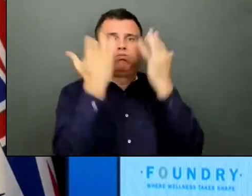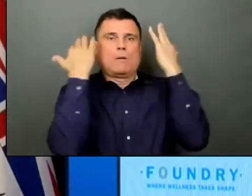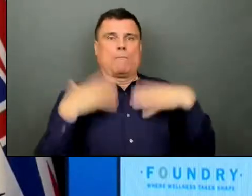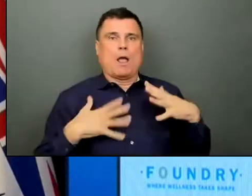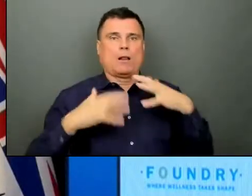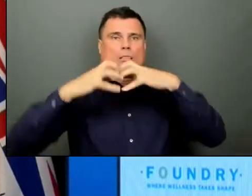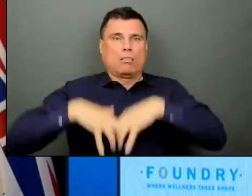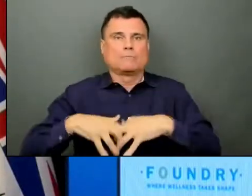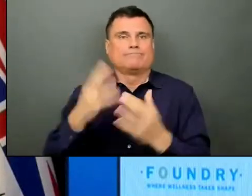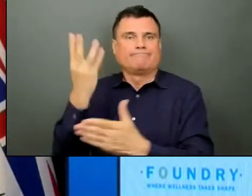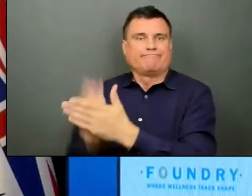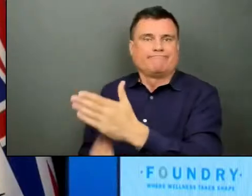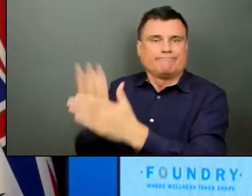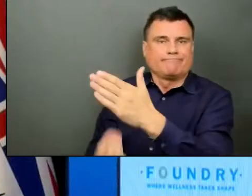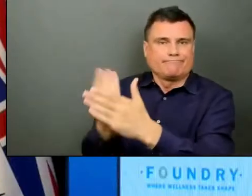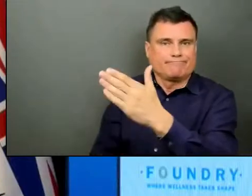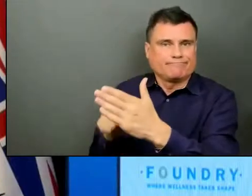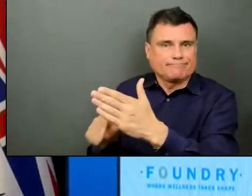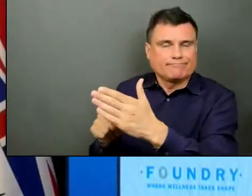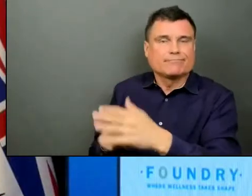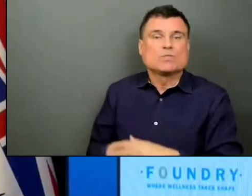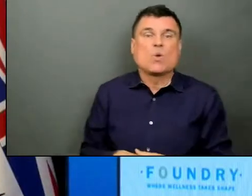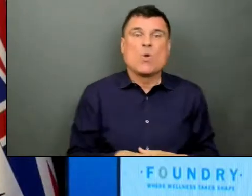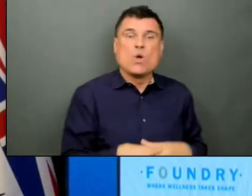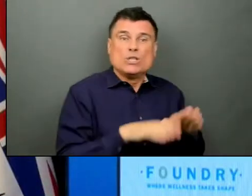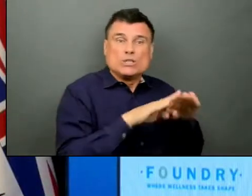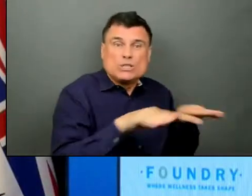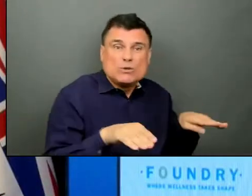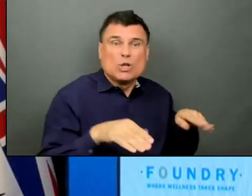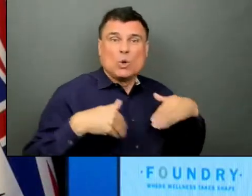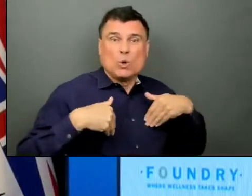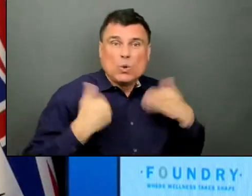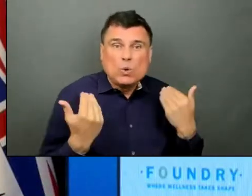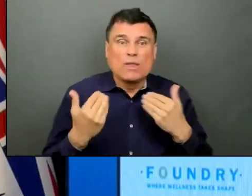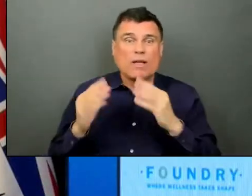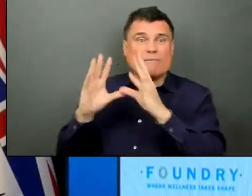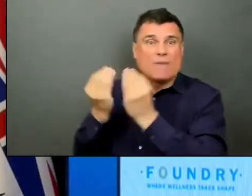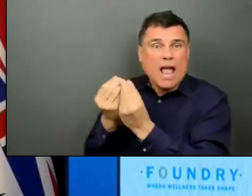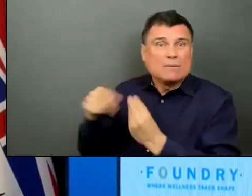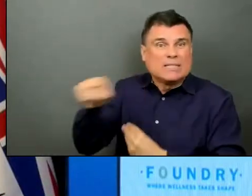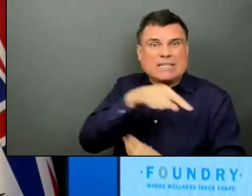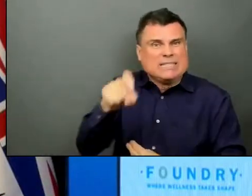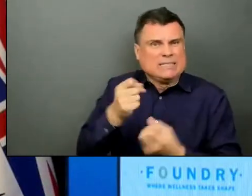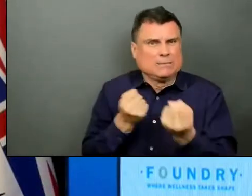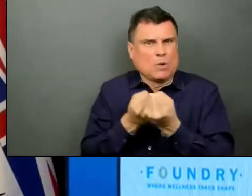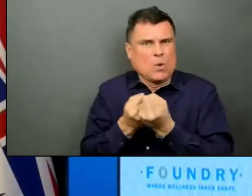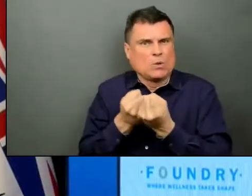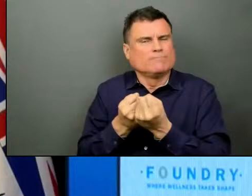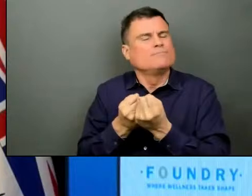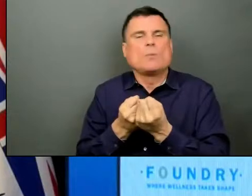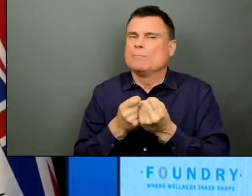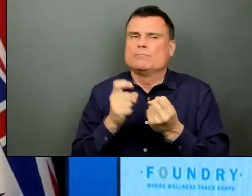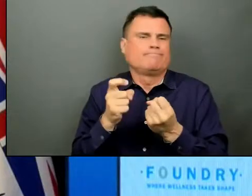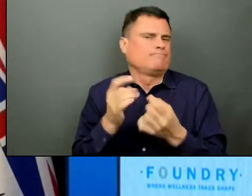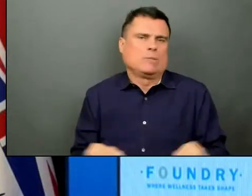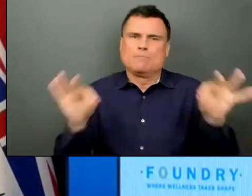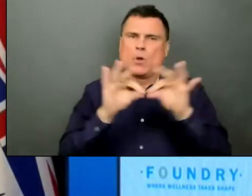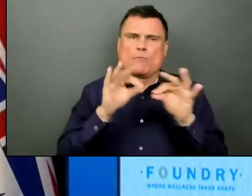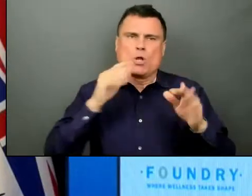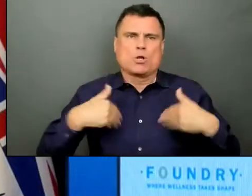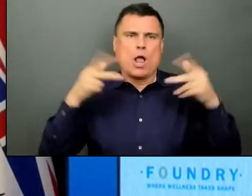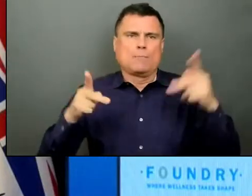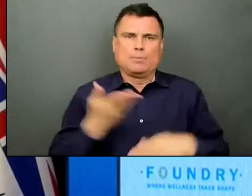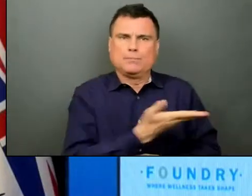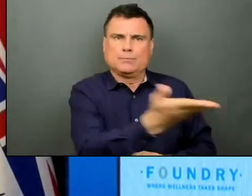each and every day, it's never been more important to make sure that young people have access to services when,